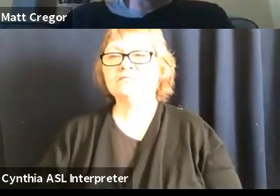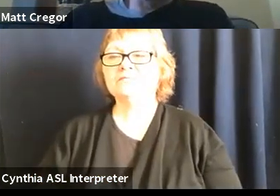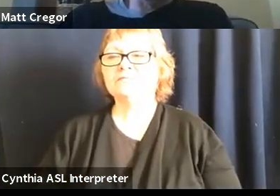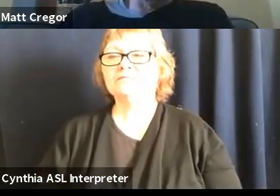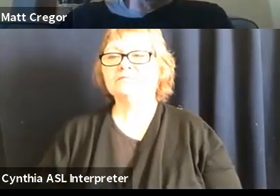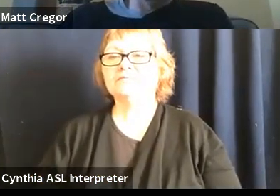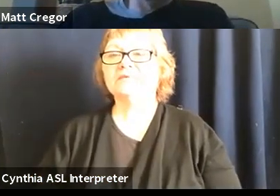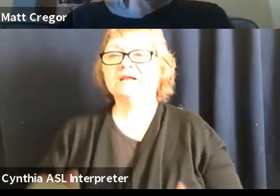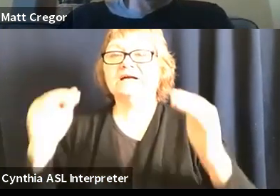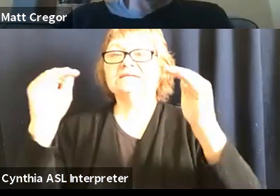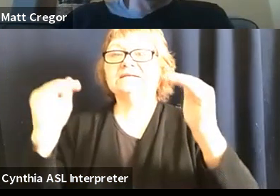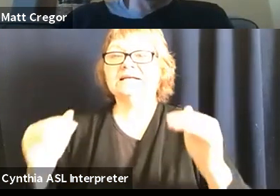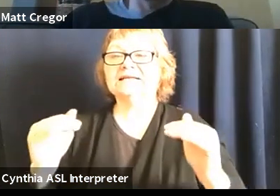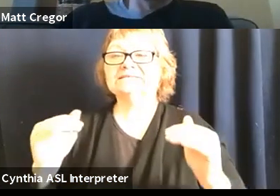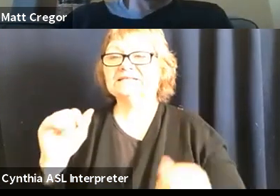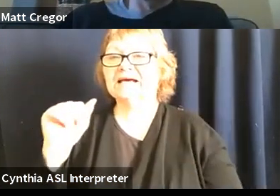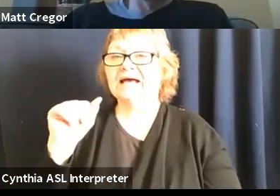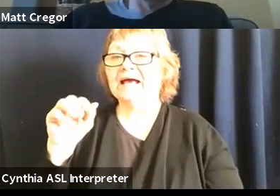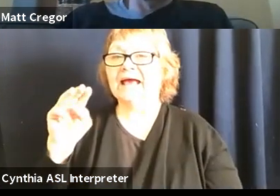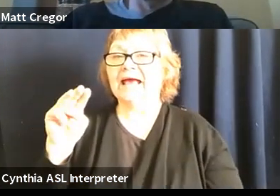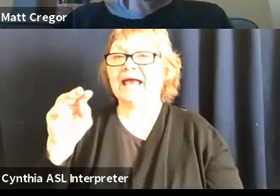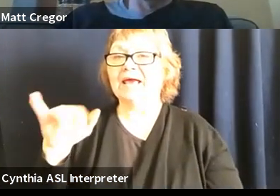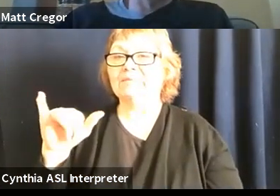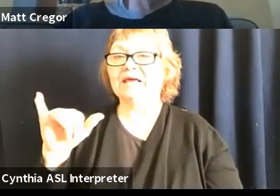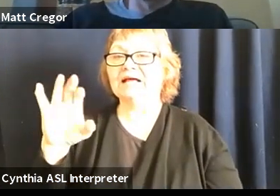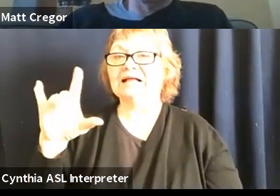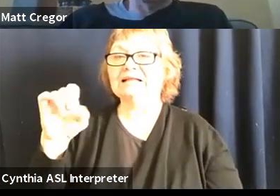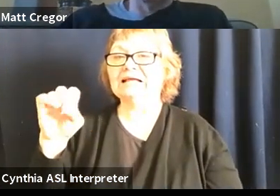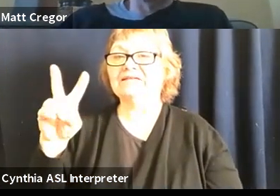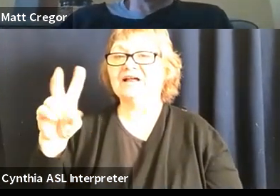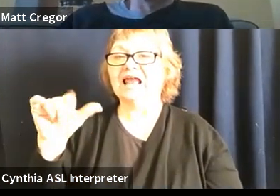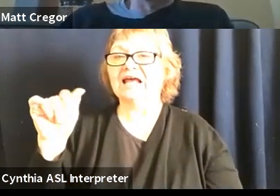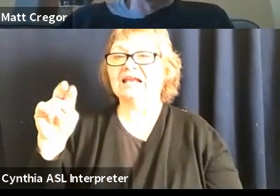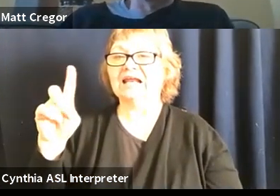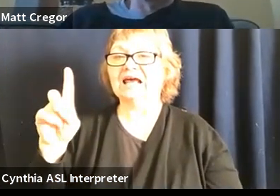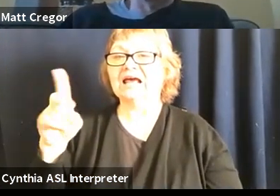Next speaker is Amy Cleveland Hudson.